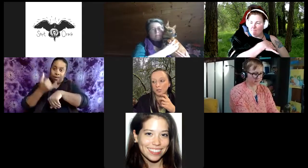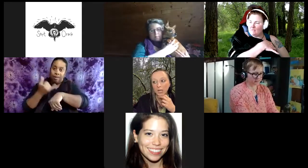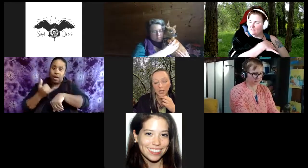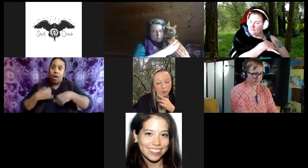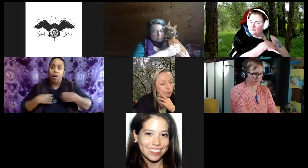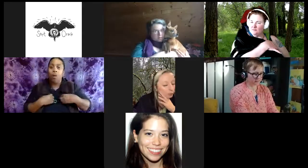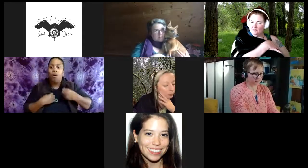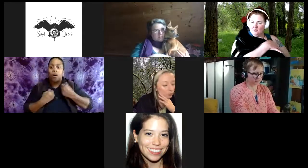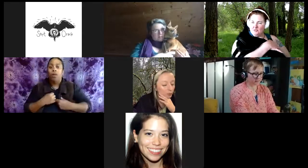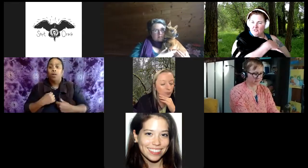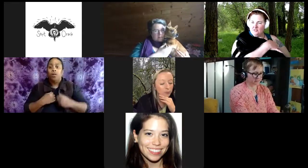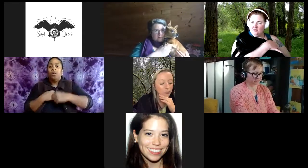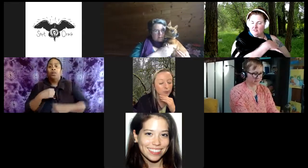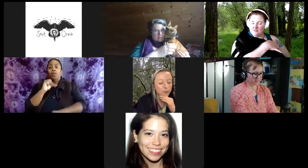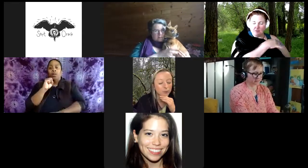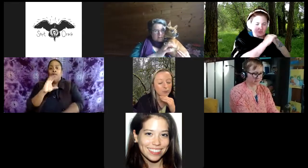So